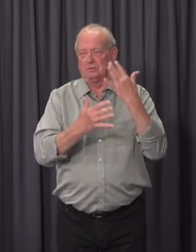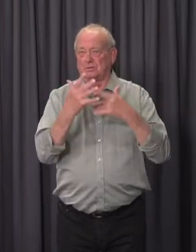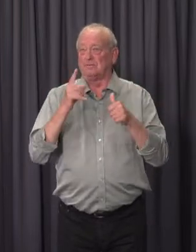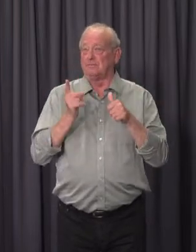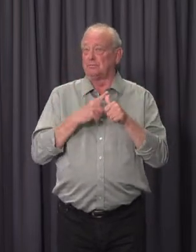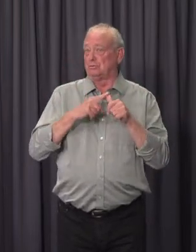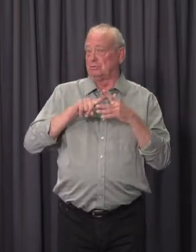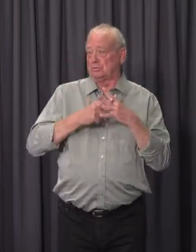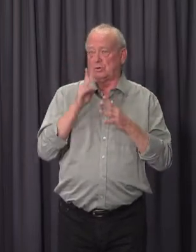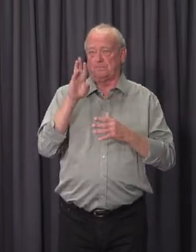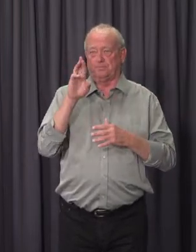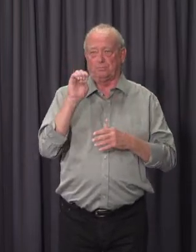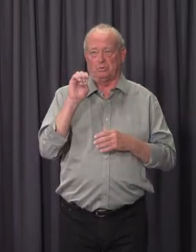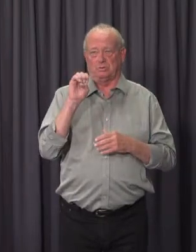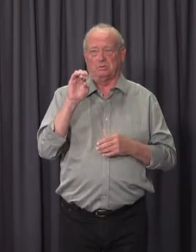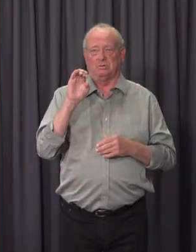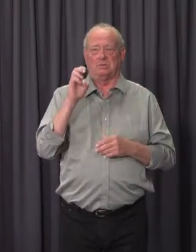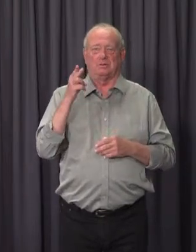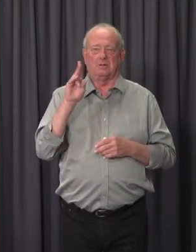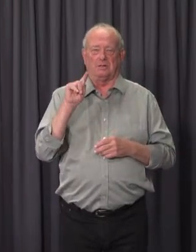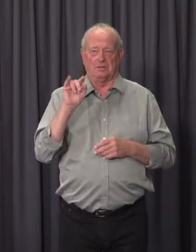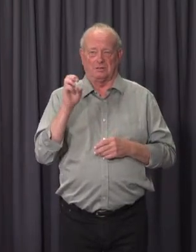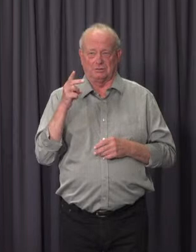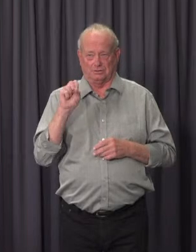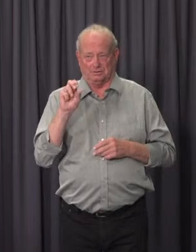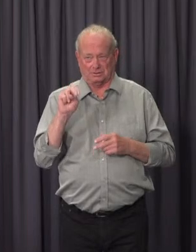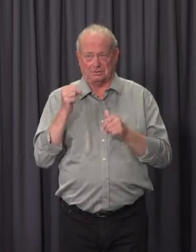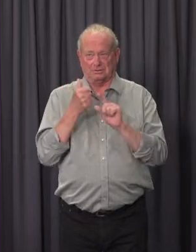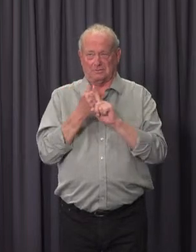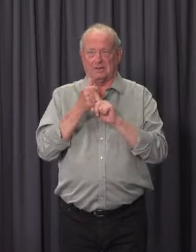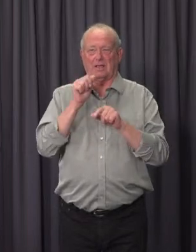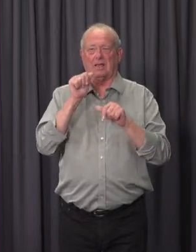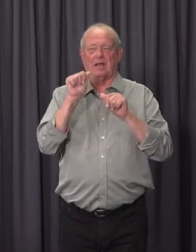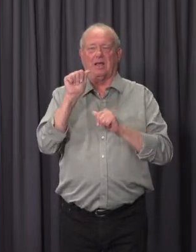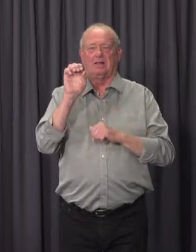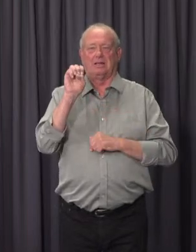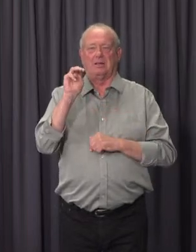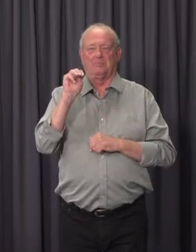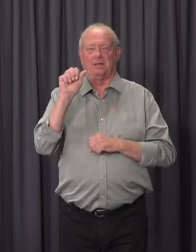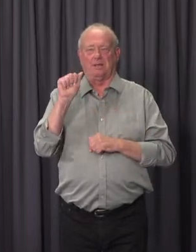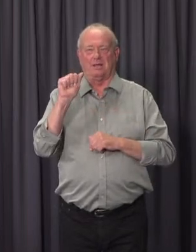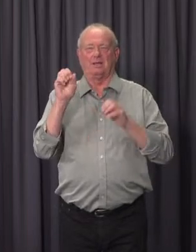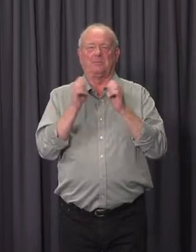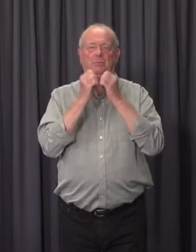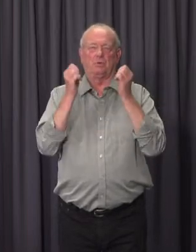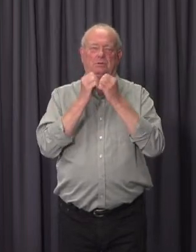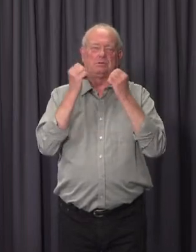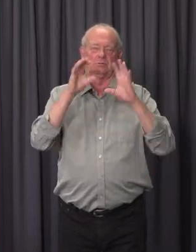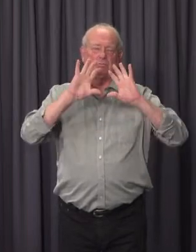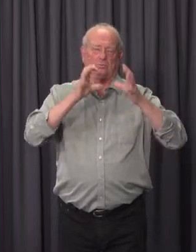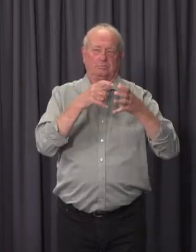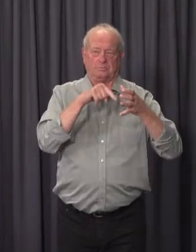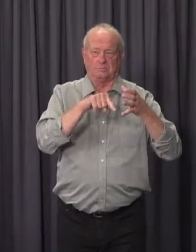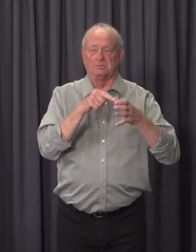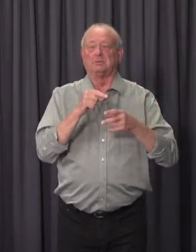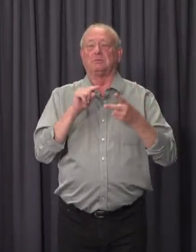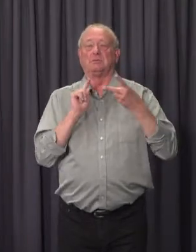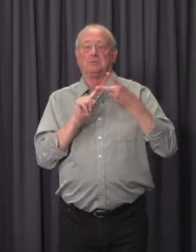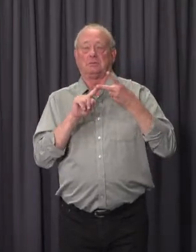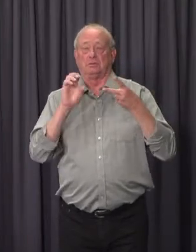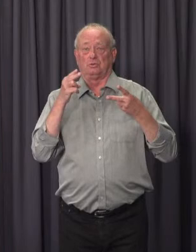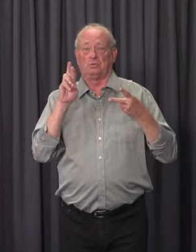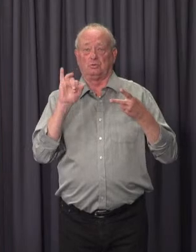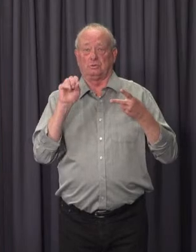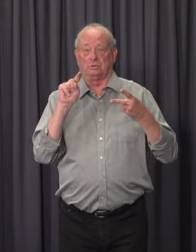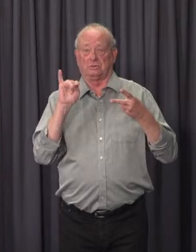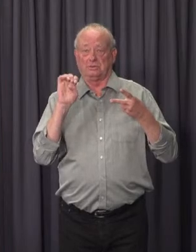from the Alberta Emergency Management Agency and Christy Tucker from Alberta Wildfire. Then we'll take your questions.